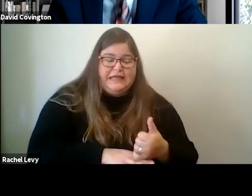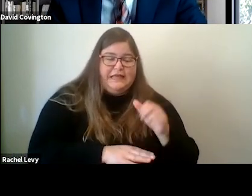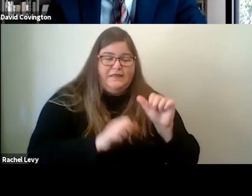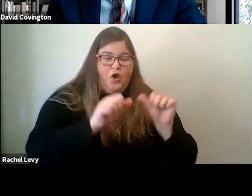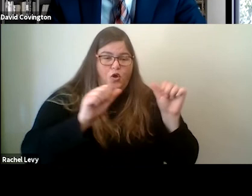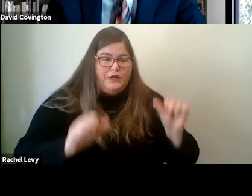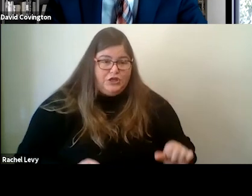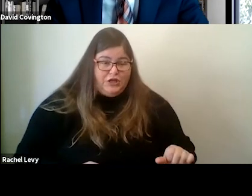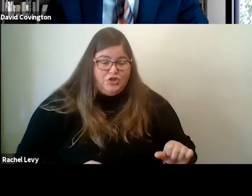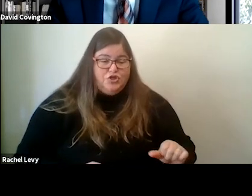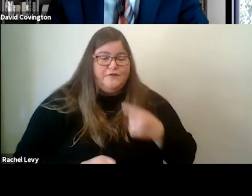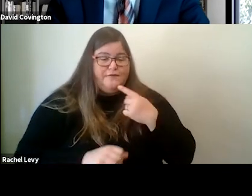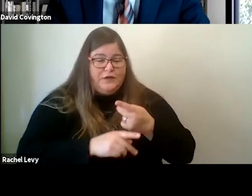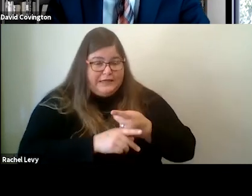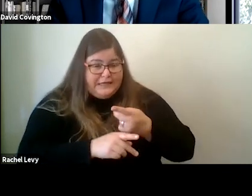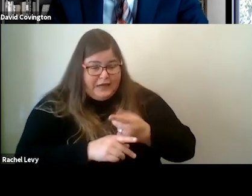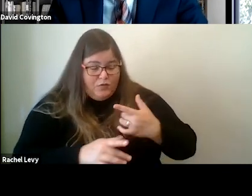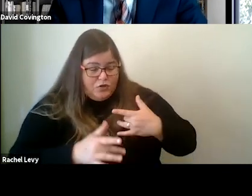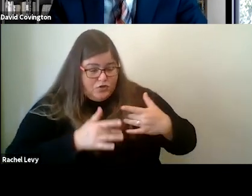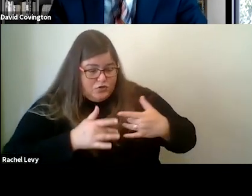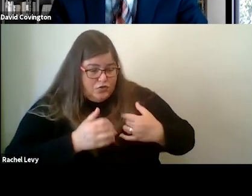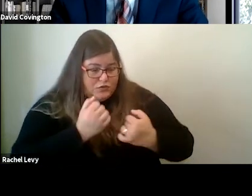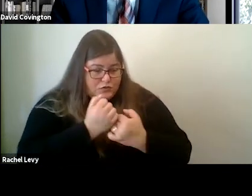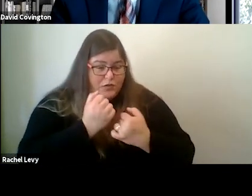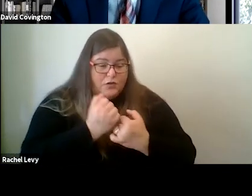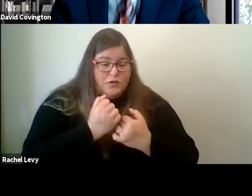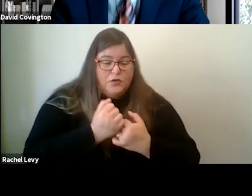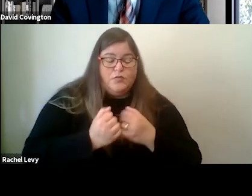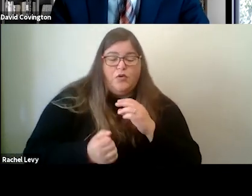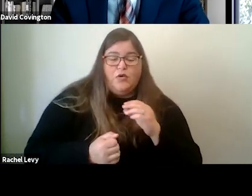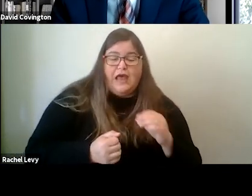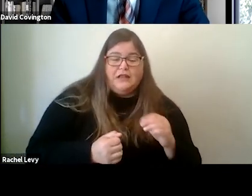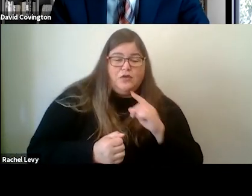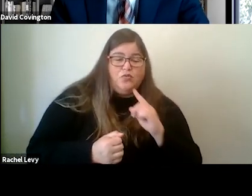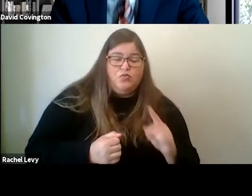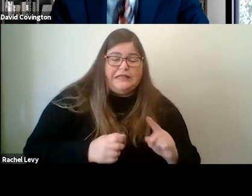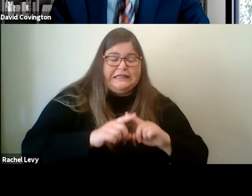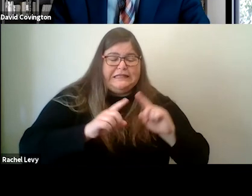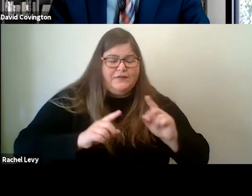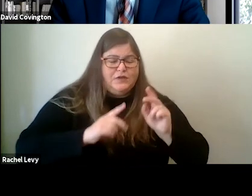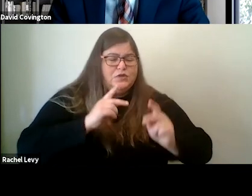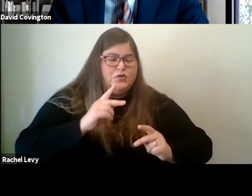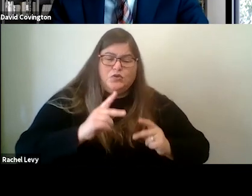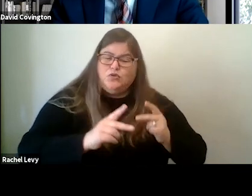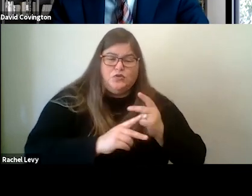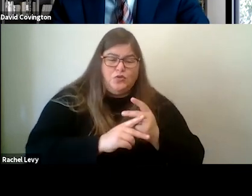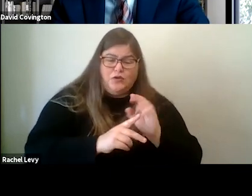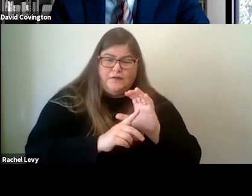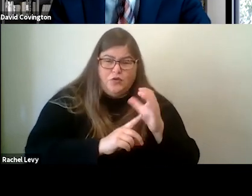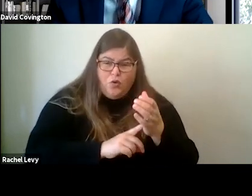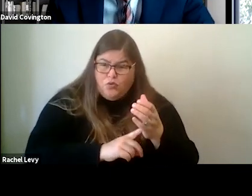of care and concern and support in a really different sort of culture and a really different sort of